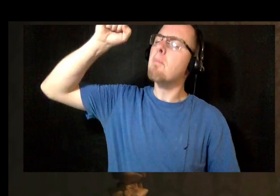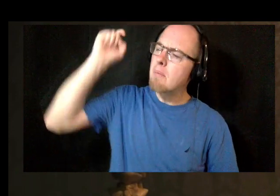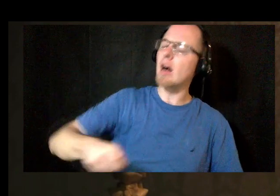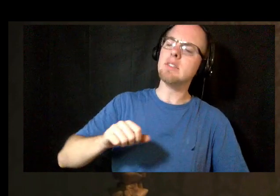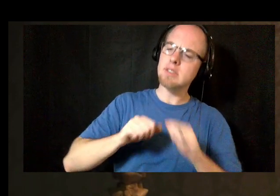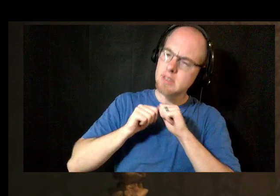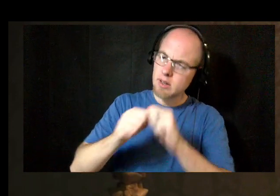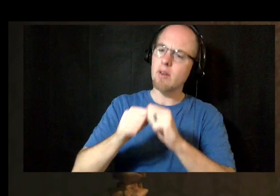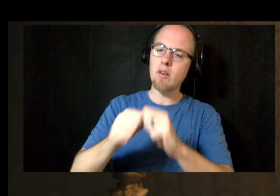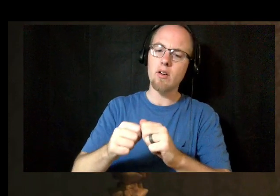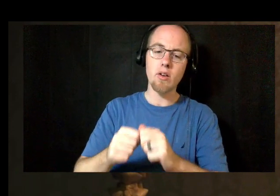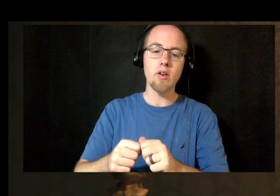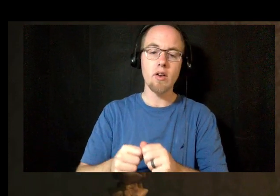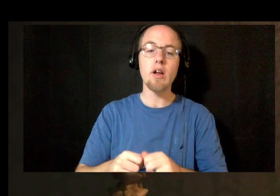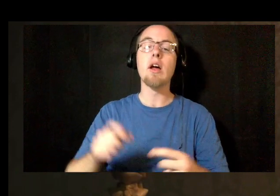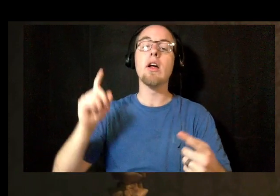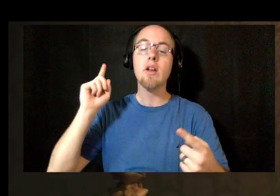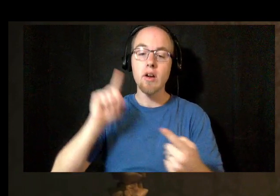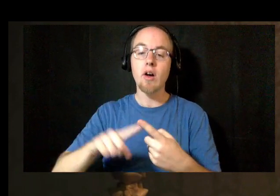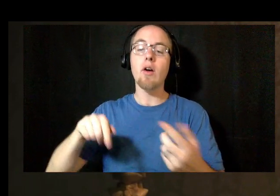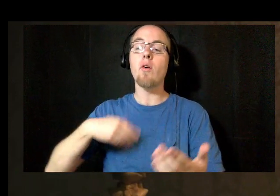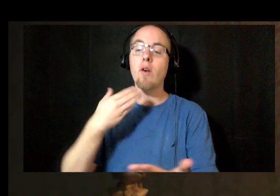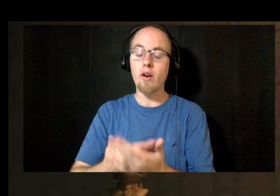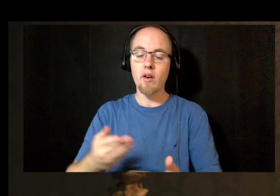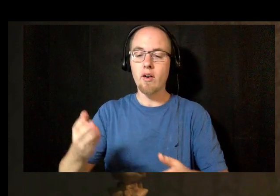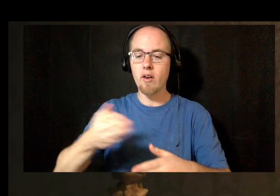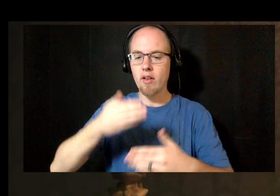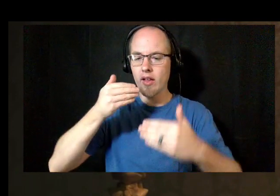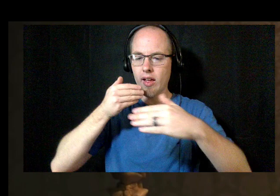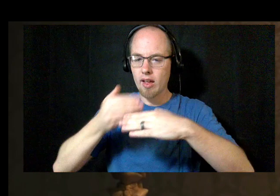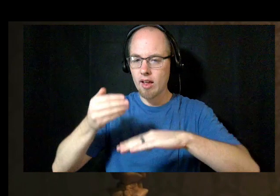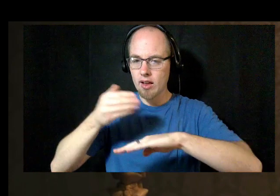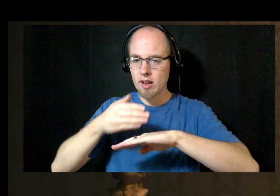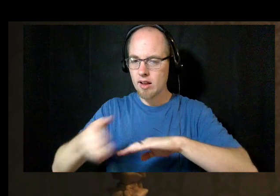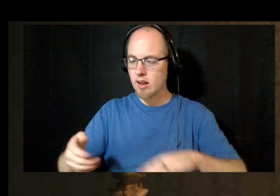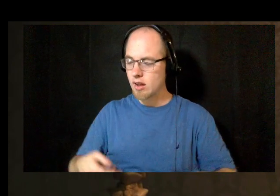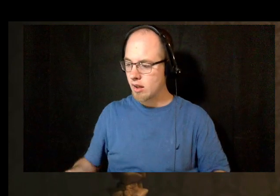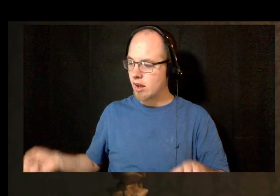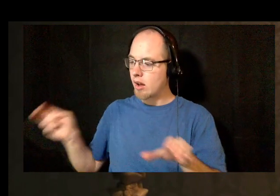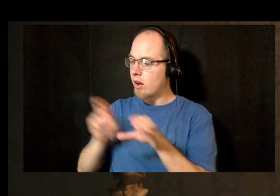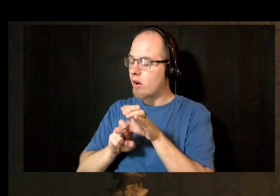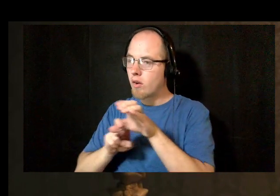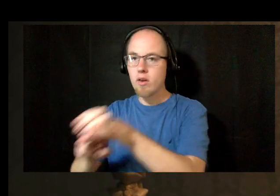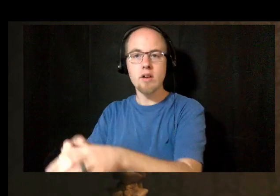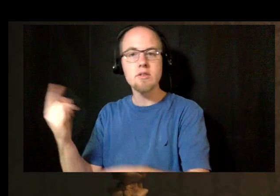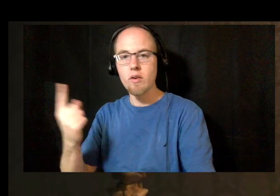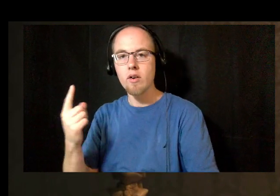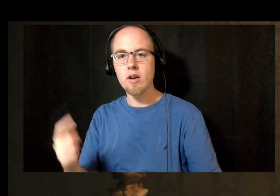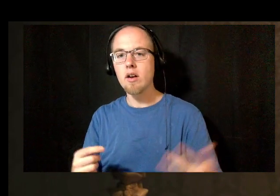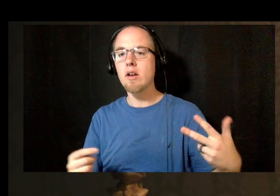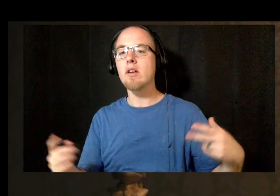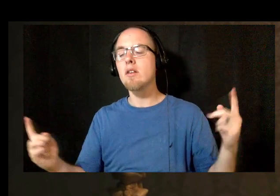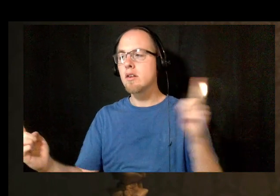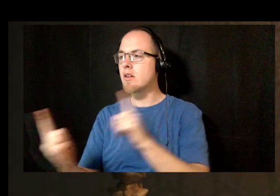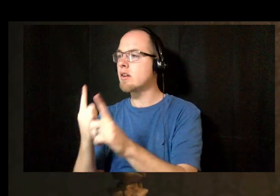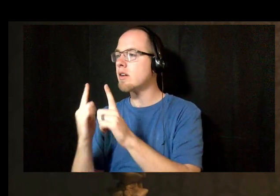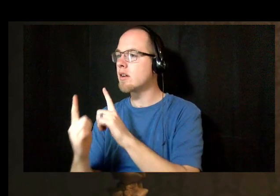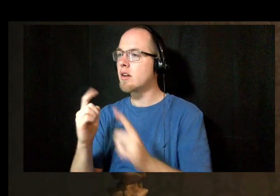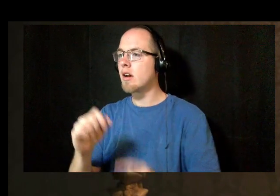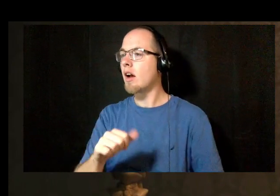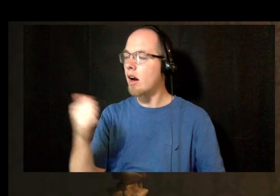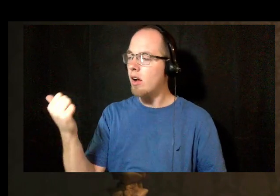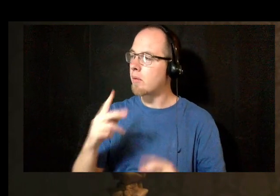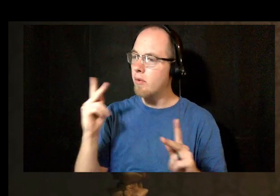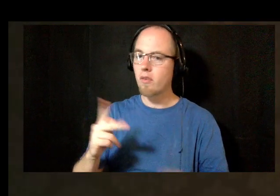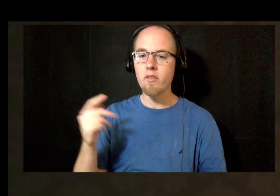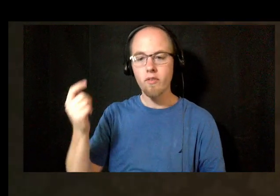that eventually you'll stumble upon the edge of the field, hitch a ride from a passing car and meet up with the rest of the gang for tea and